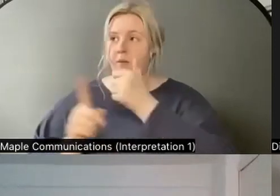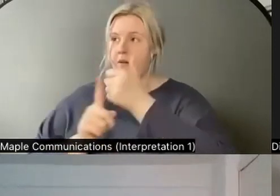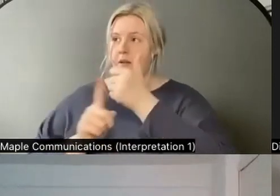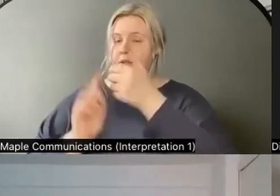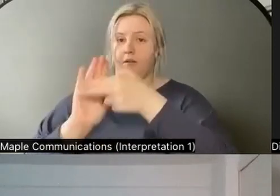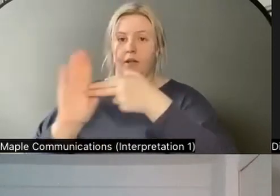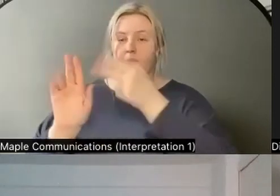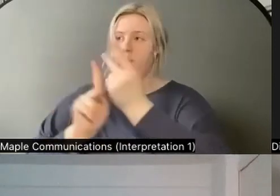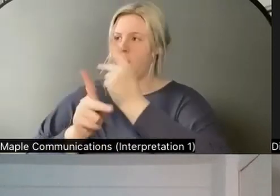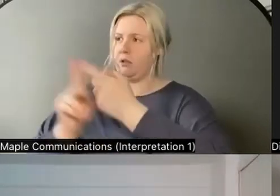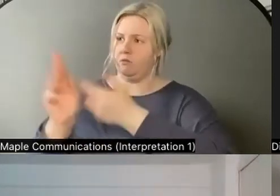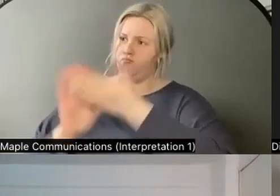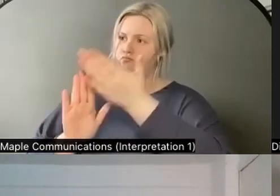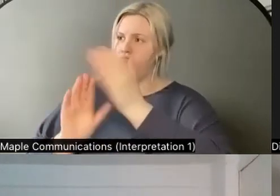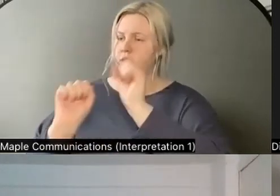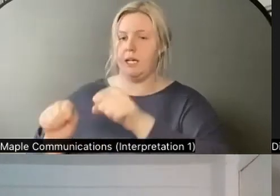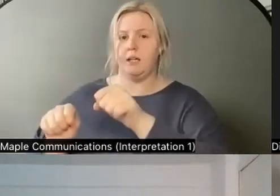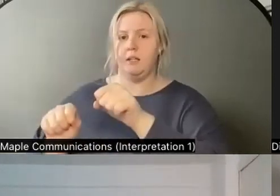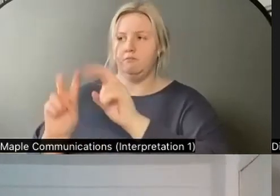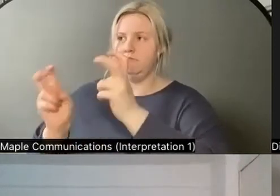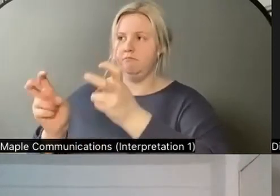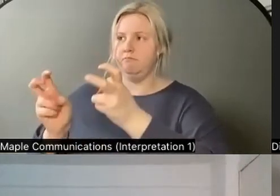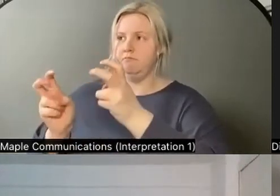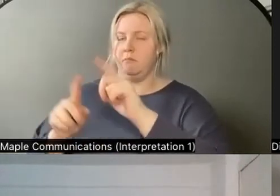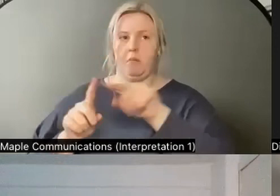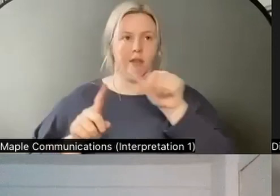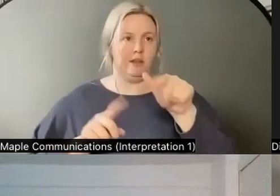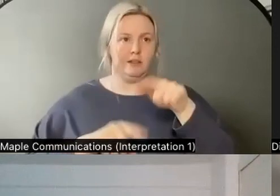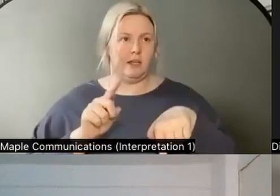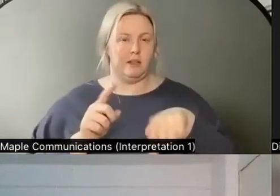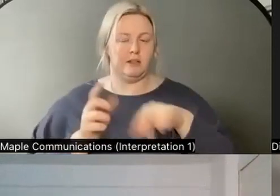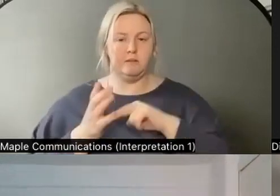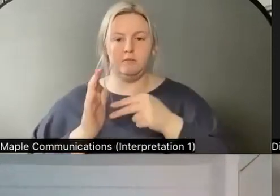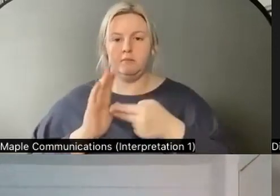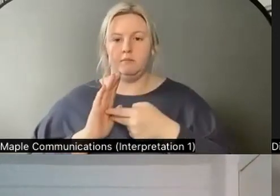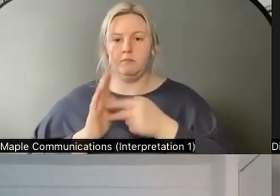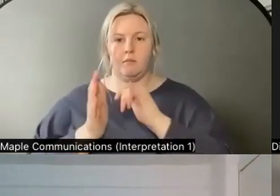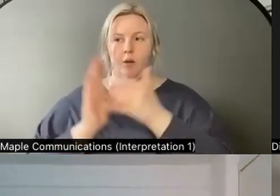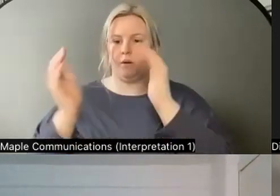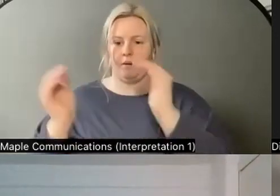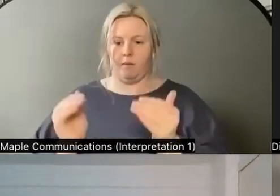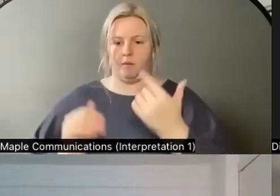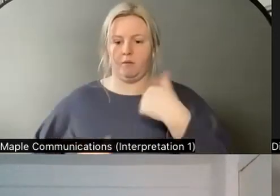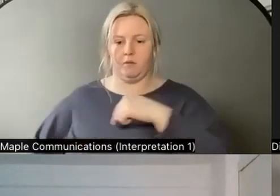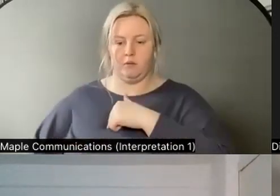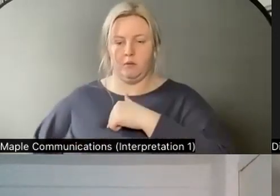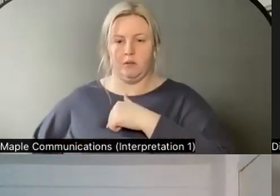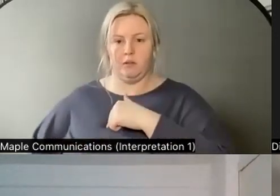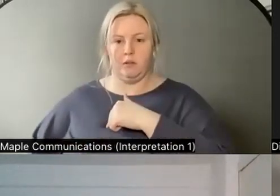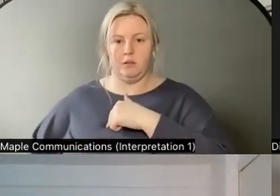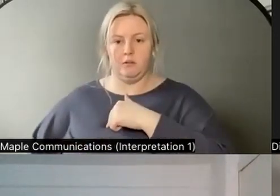would be able to come to terms with the conditions that we as people who are seen as more